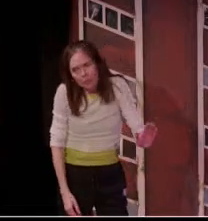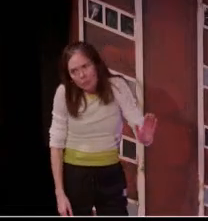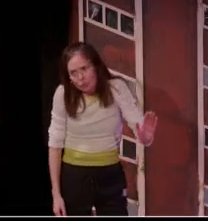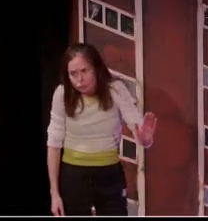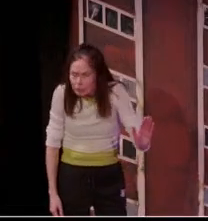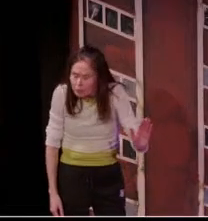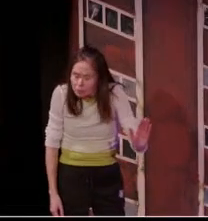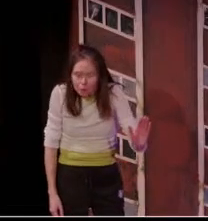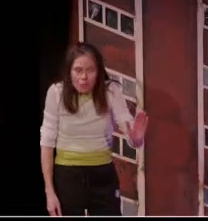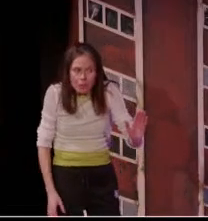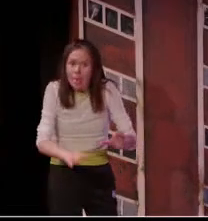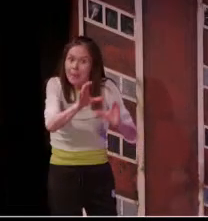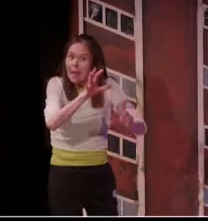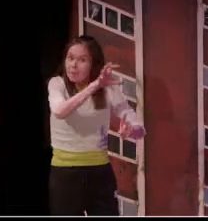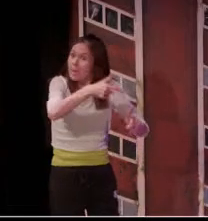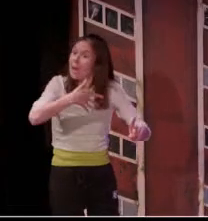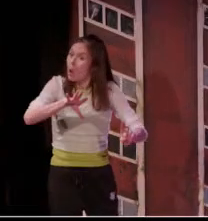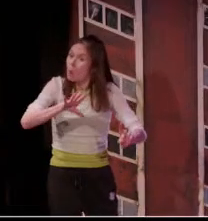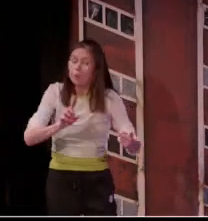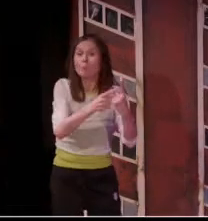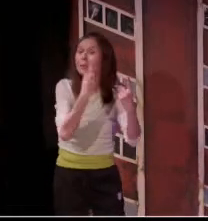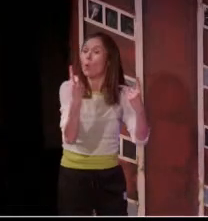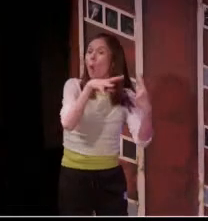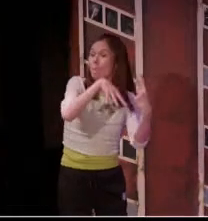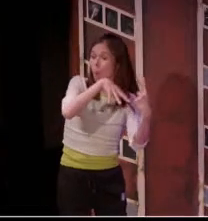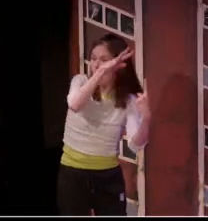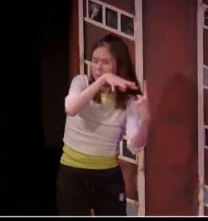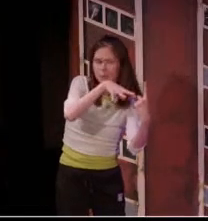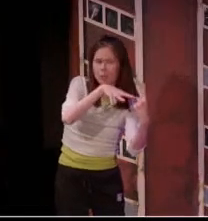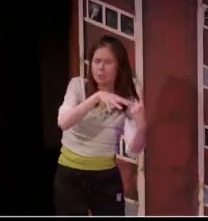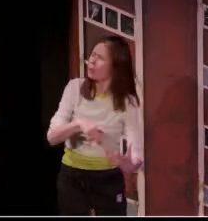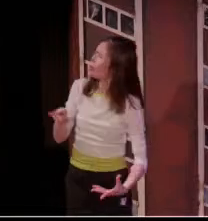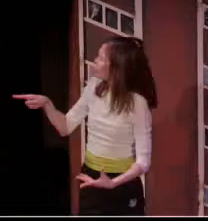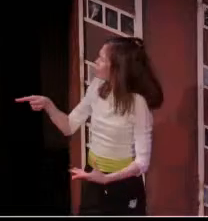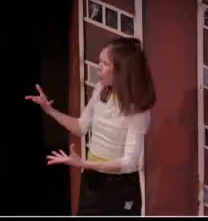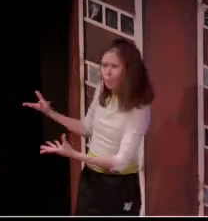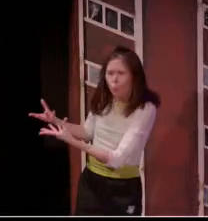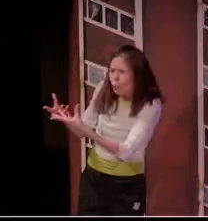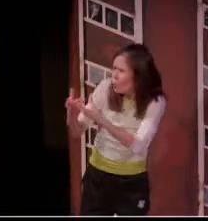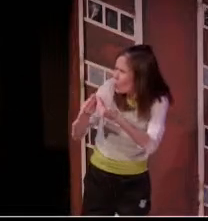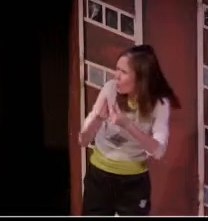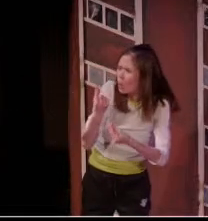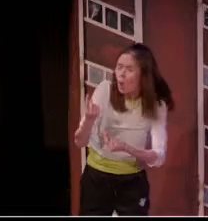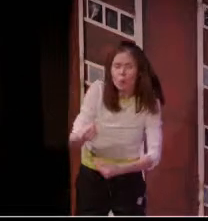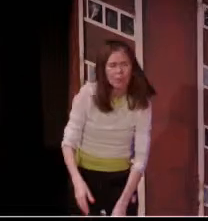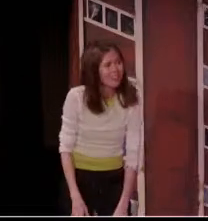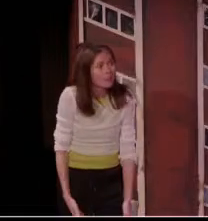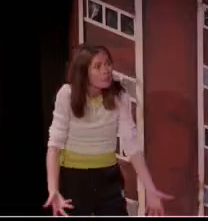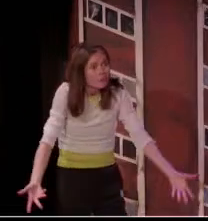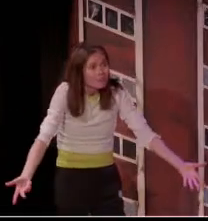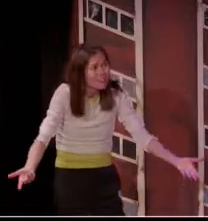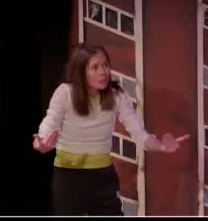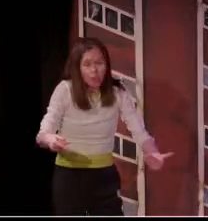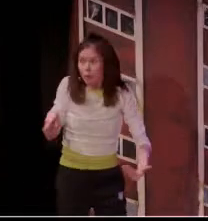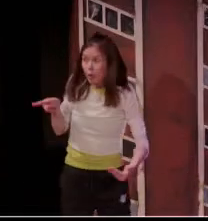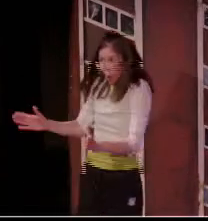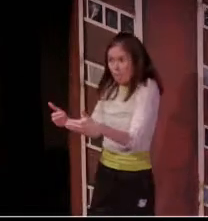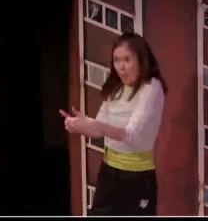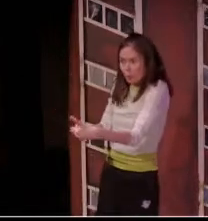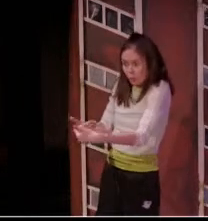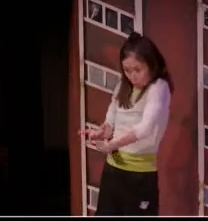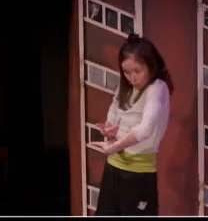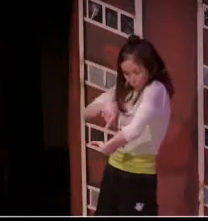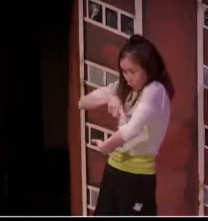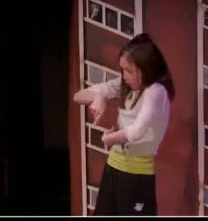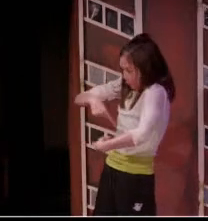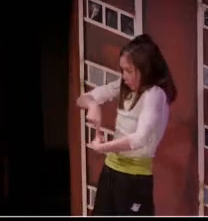with Polixenes. Well, what advocate do you have to speak on your behalf? I don't know, sir. Well, what's in the box? What's in the bundle? What's in